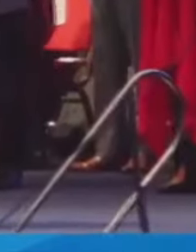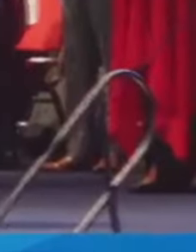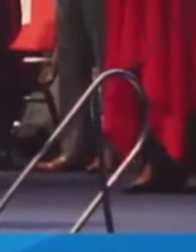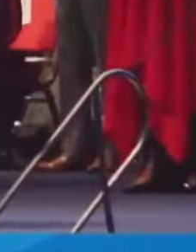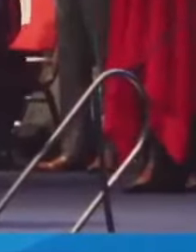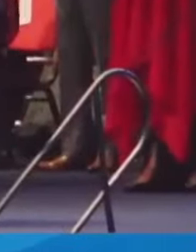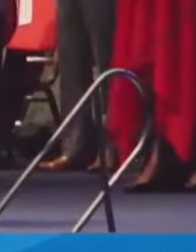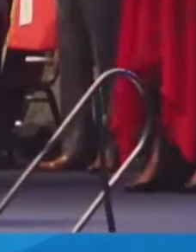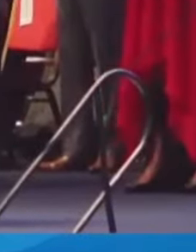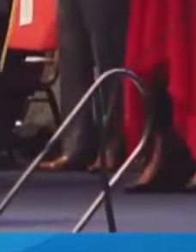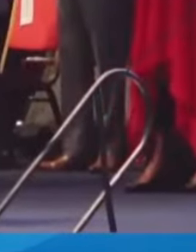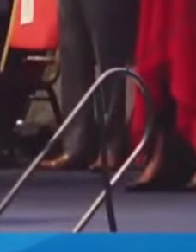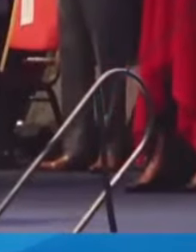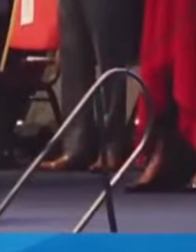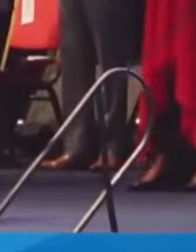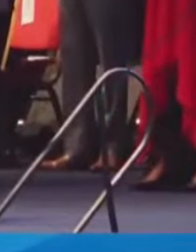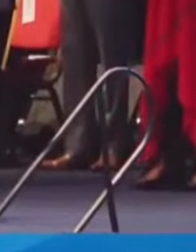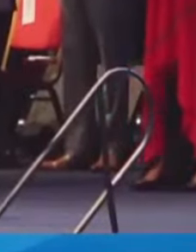my